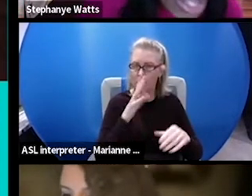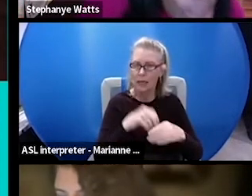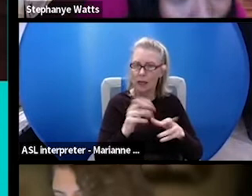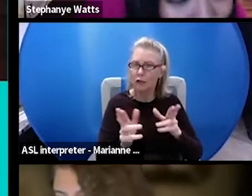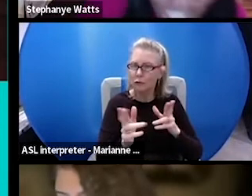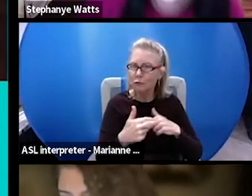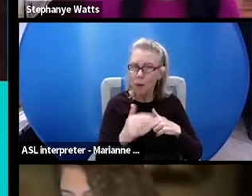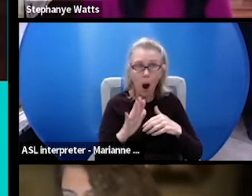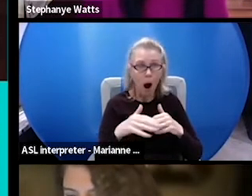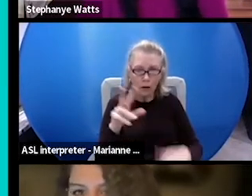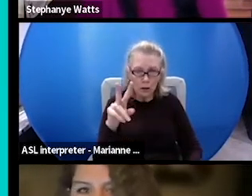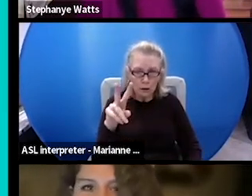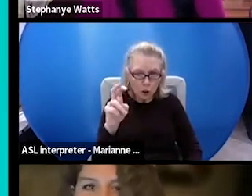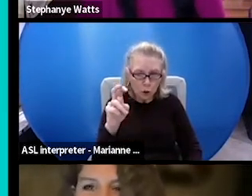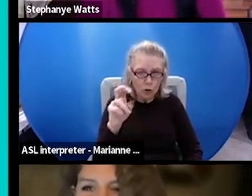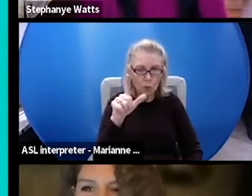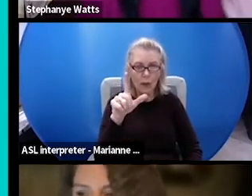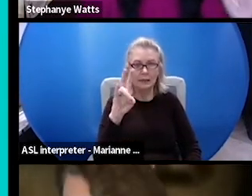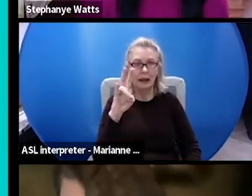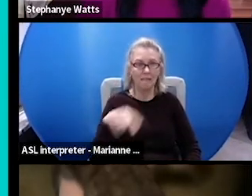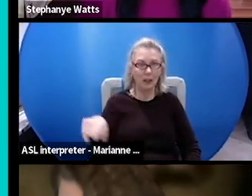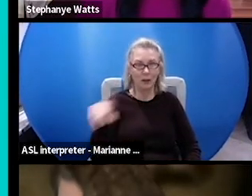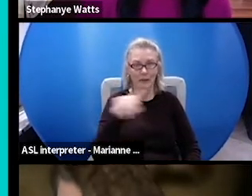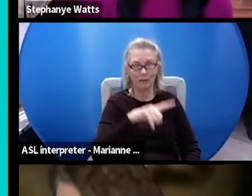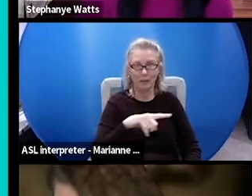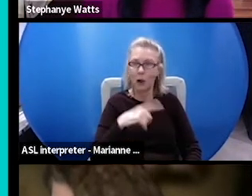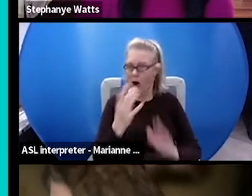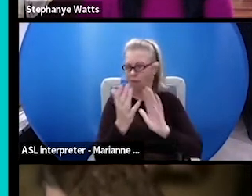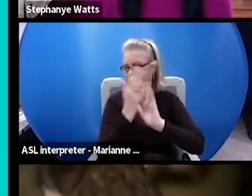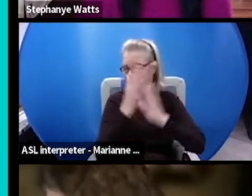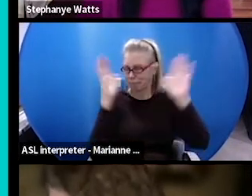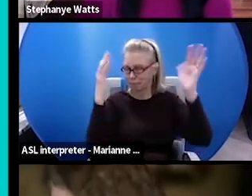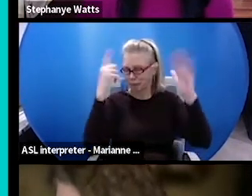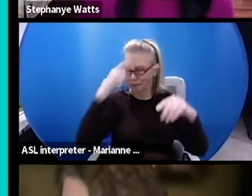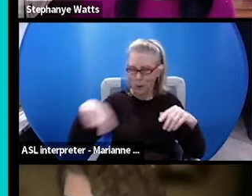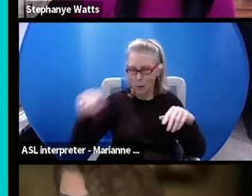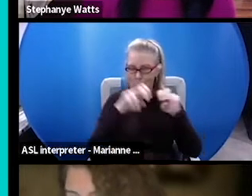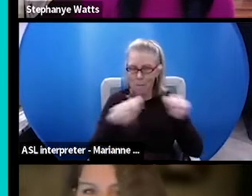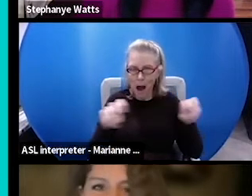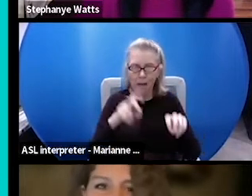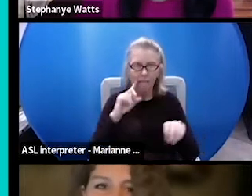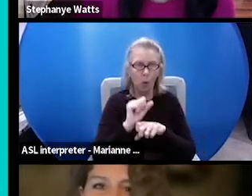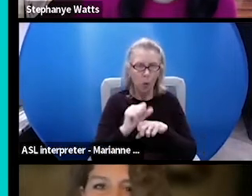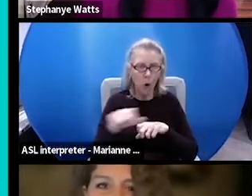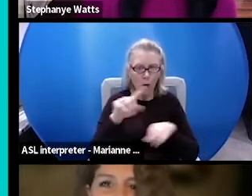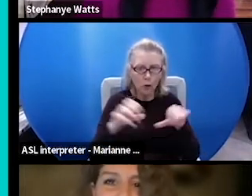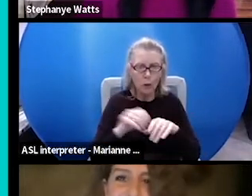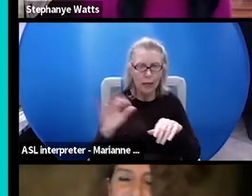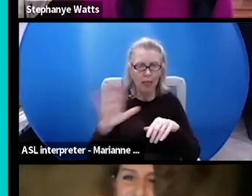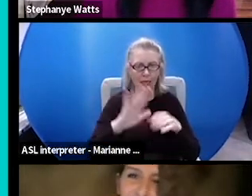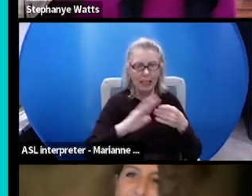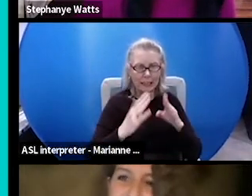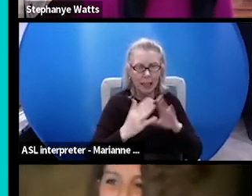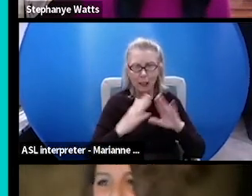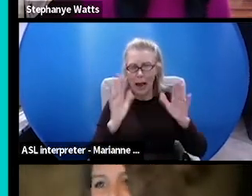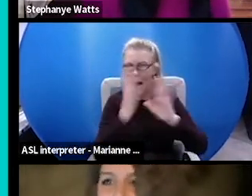all 227 of you all, to clap it up for our panelists and for the work that they're doing in their respective cities. Clap it up, clap